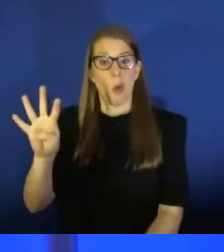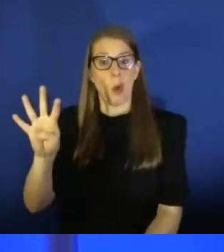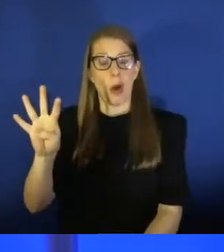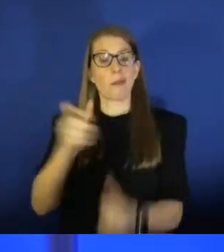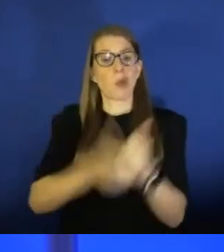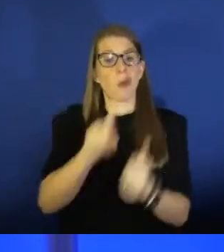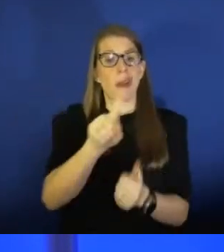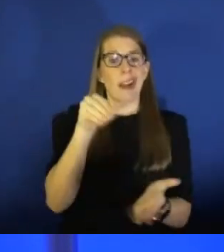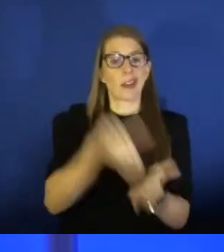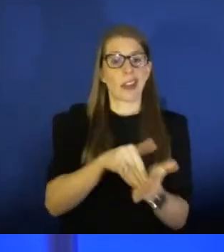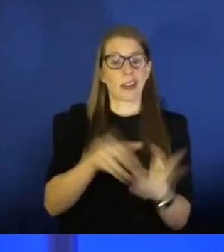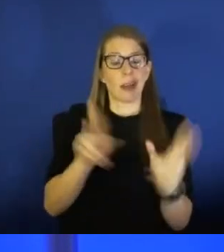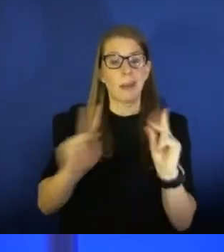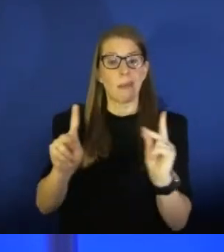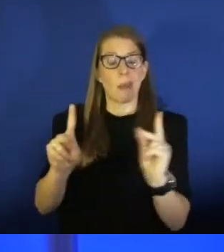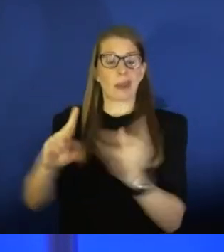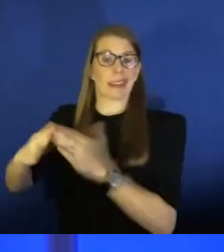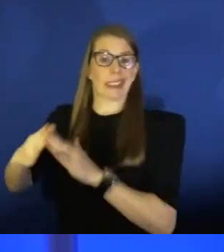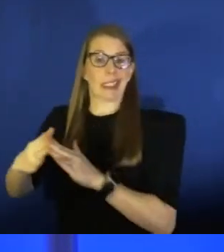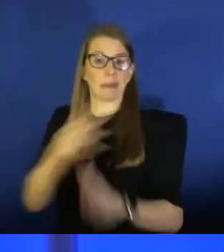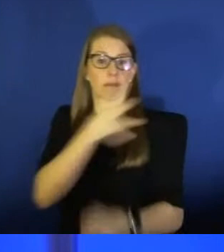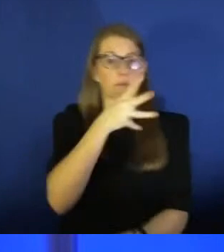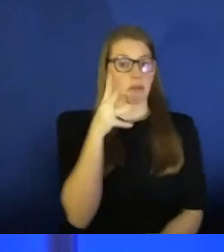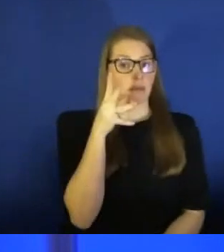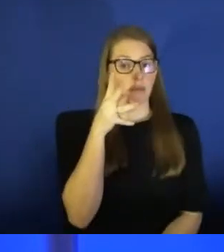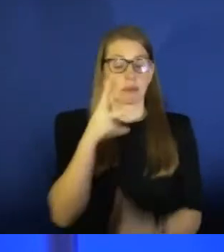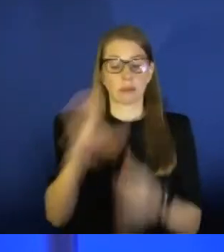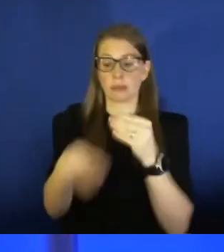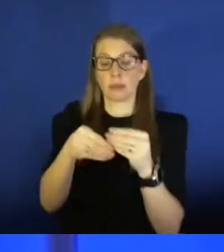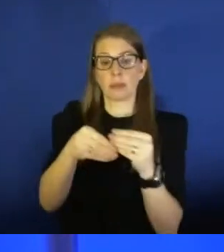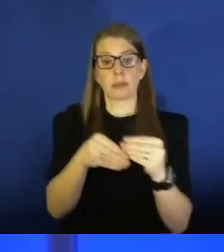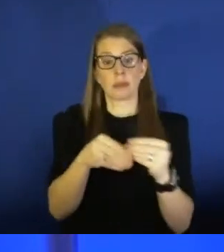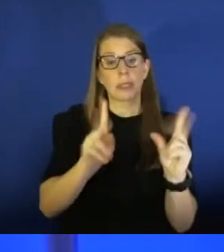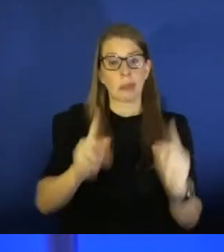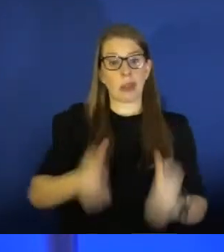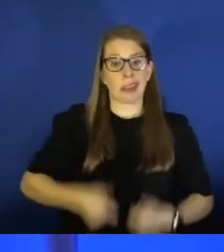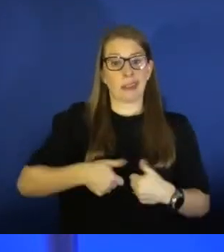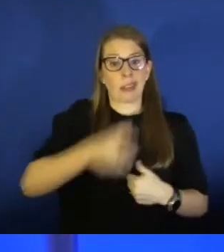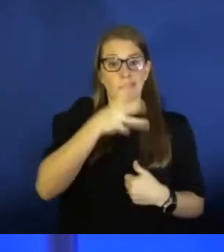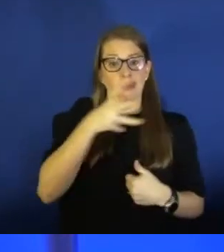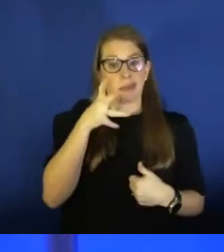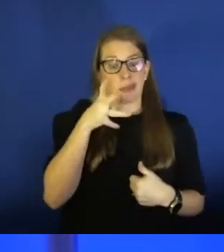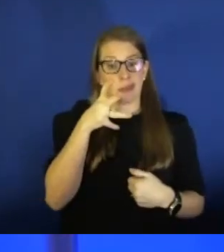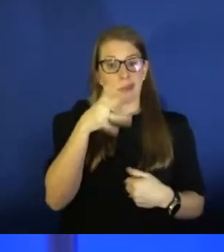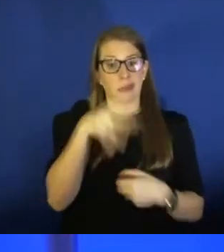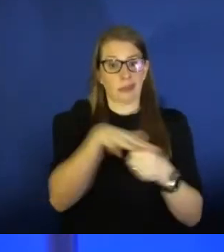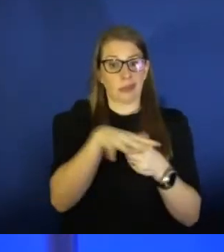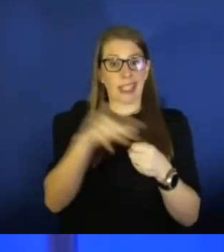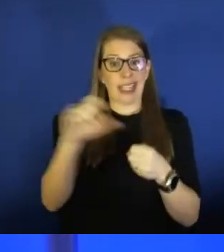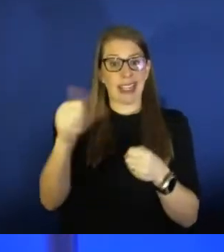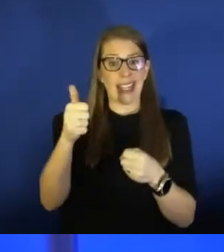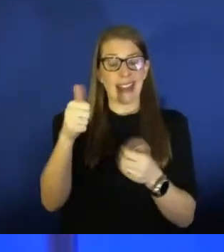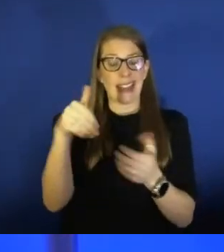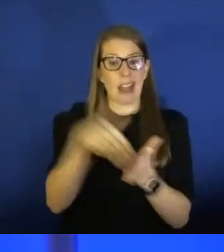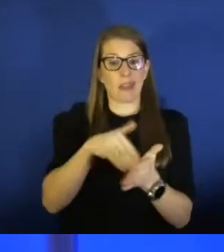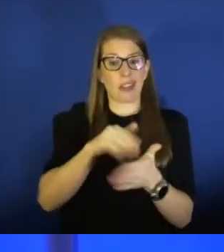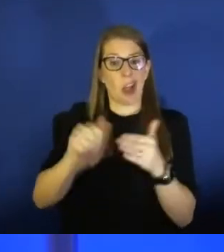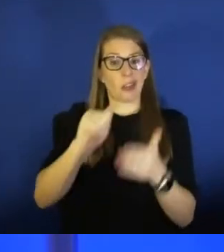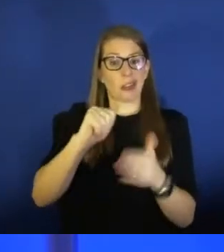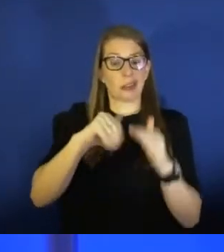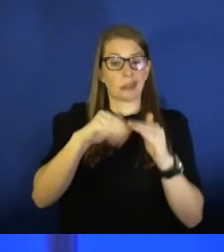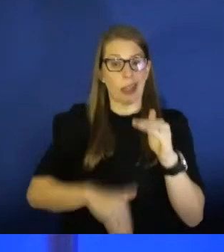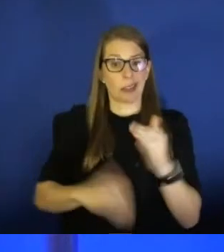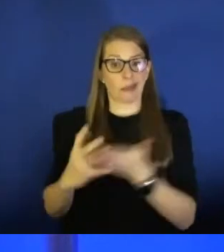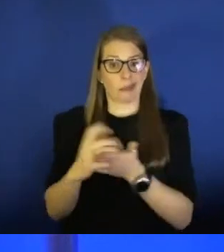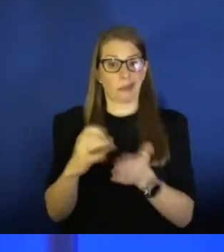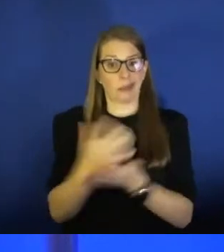100,000 people in the metro. Add to that, those living in rural areas make about $10,000 less than most. And with 25% of children